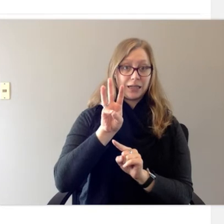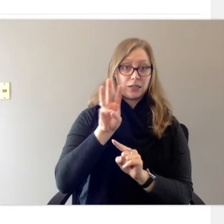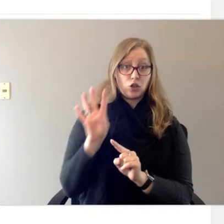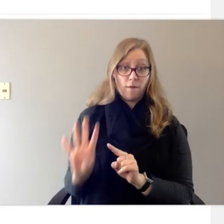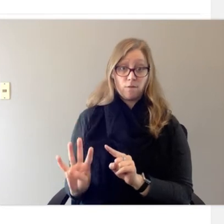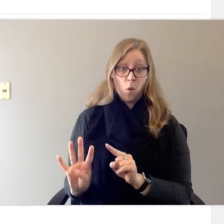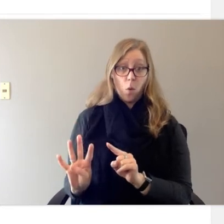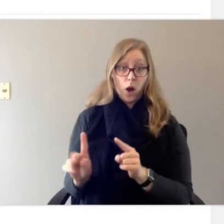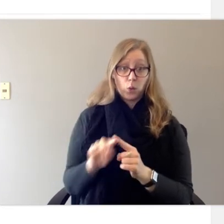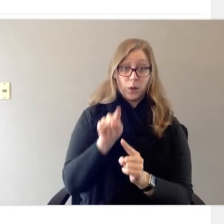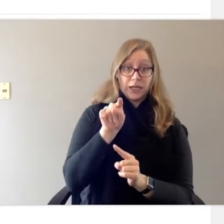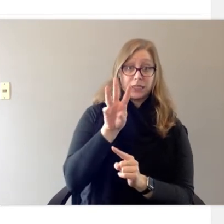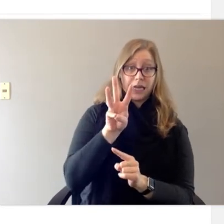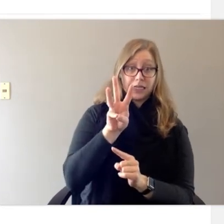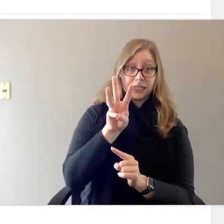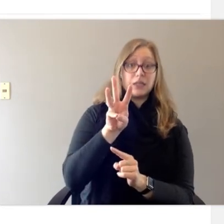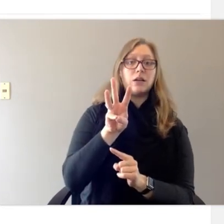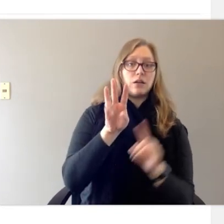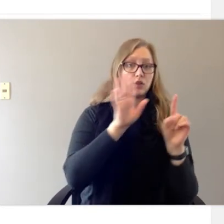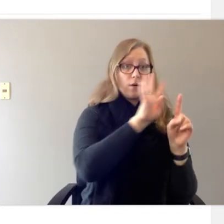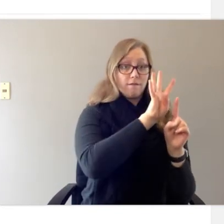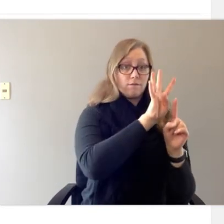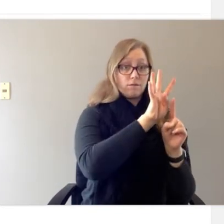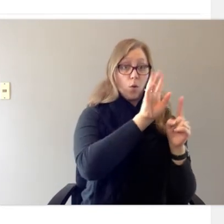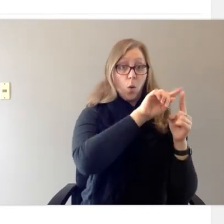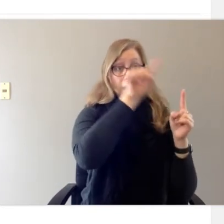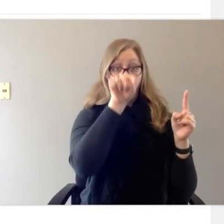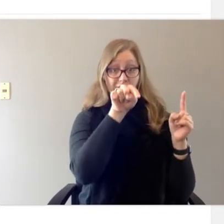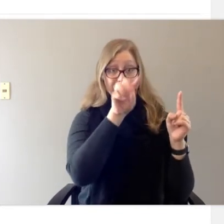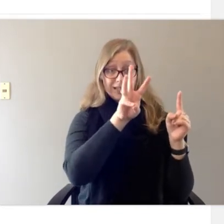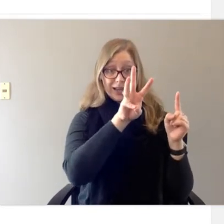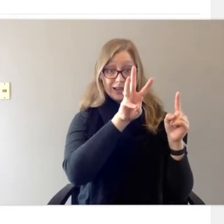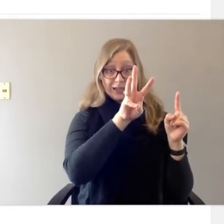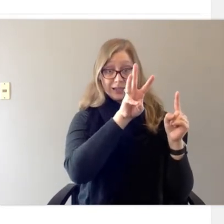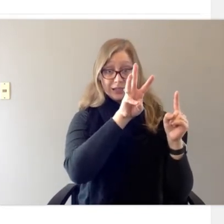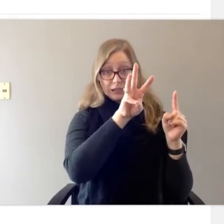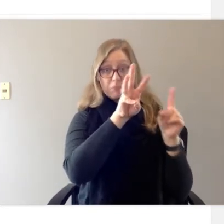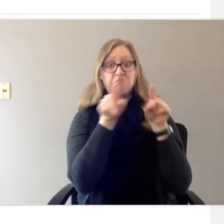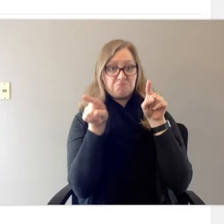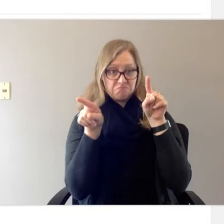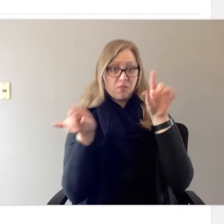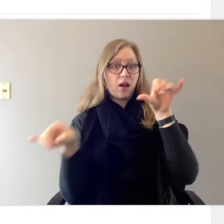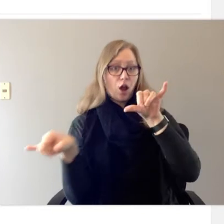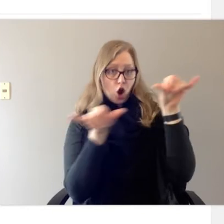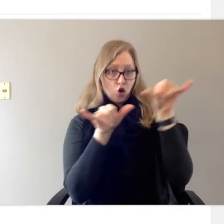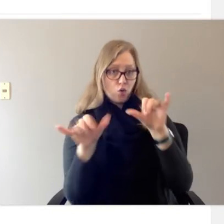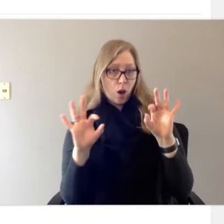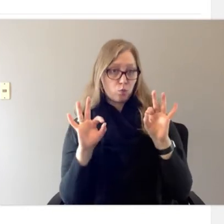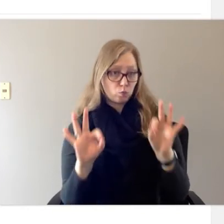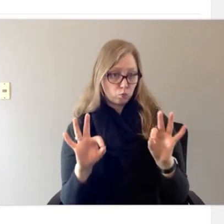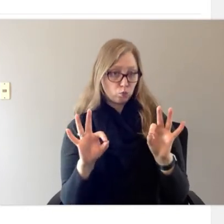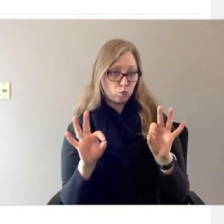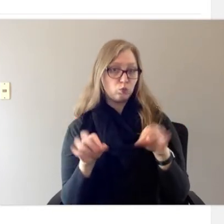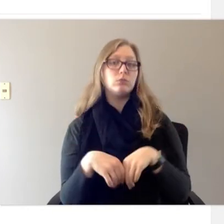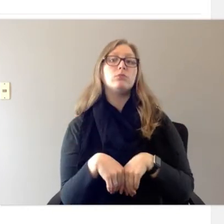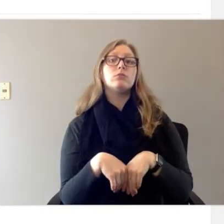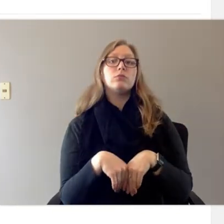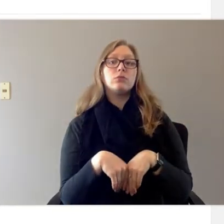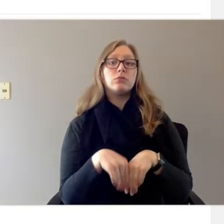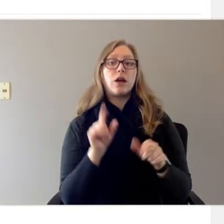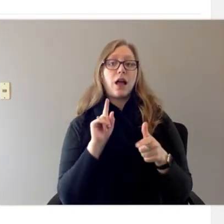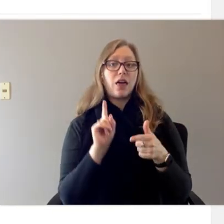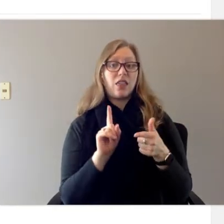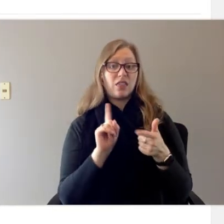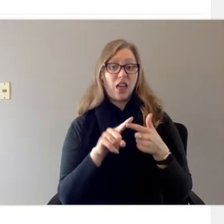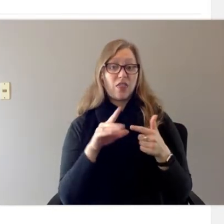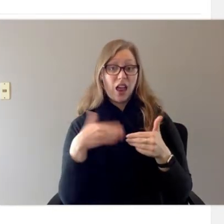6, and the 6 length is congruent in both triangles, so those are the same length. And then the